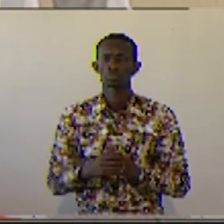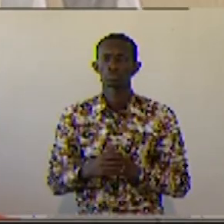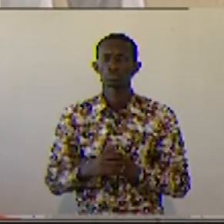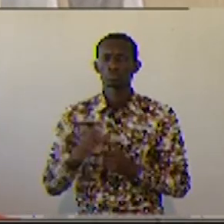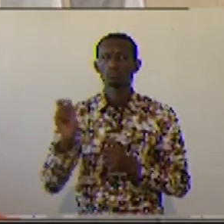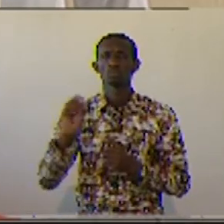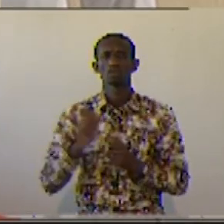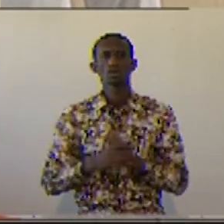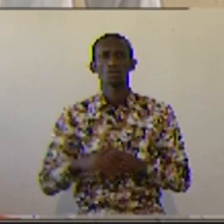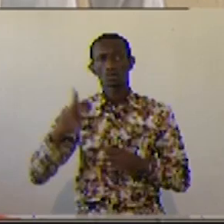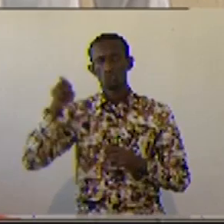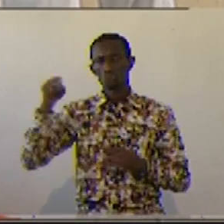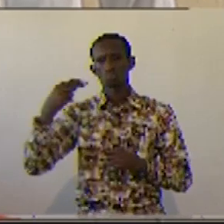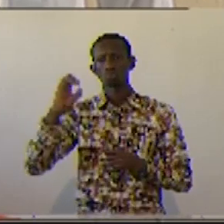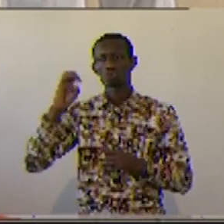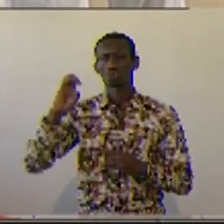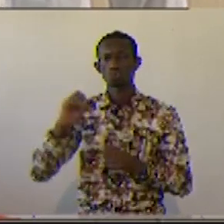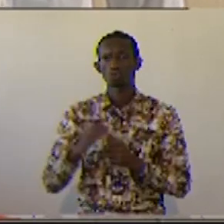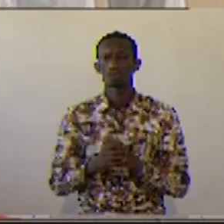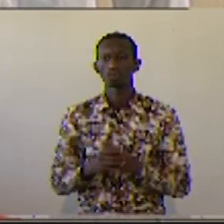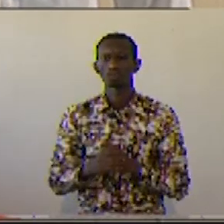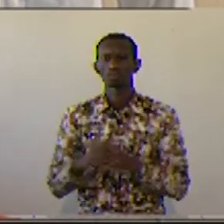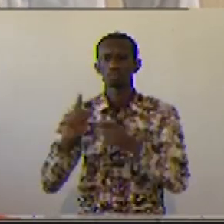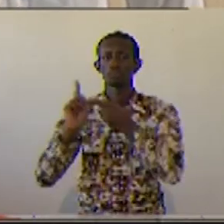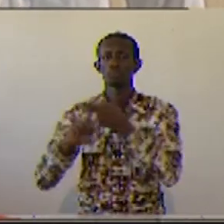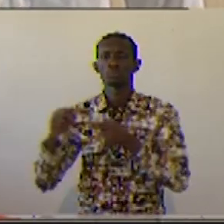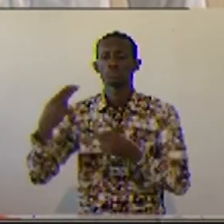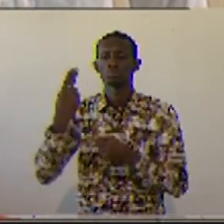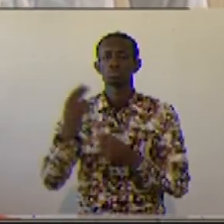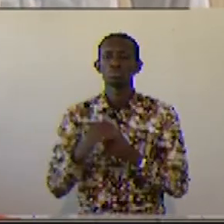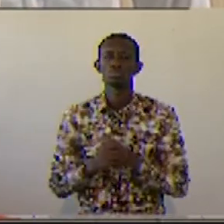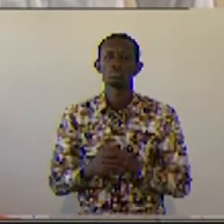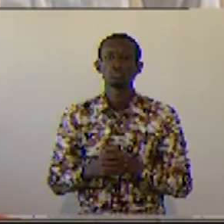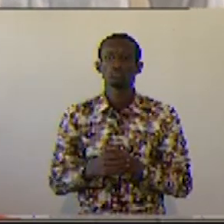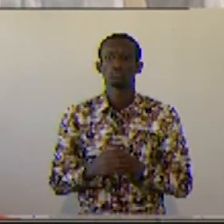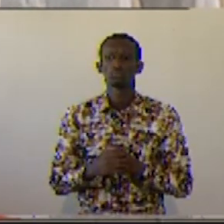Potassium hydrogen carbonate plus sulfuric acid, we have,